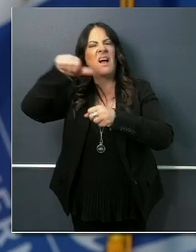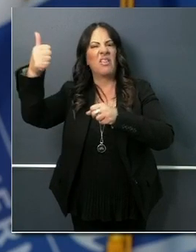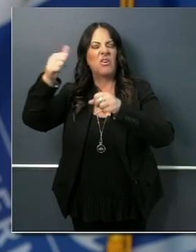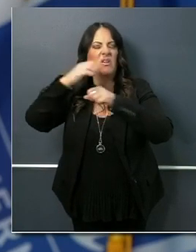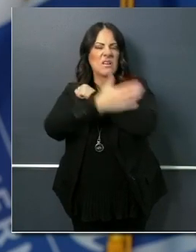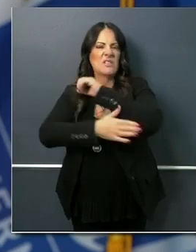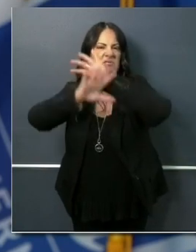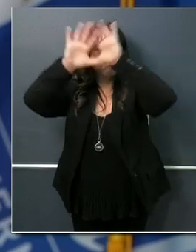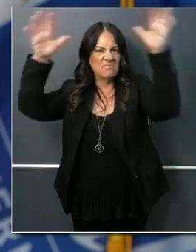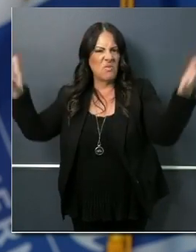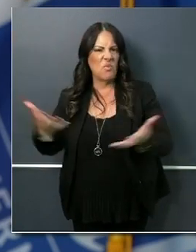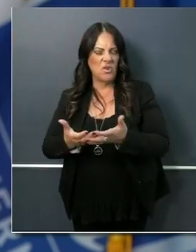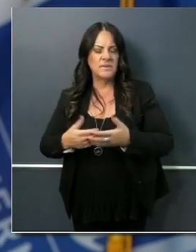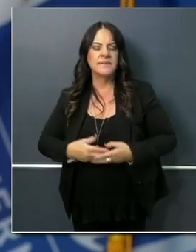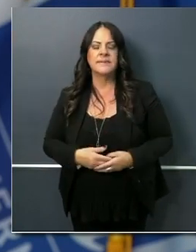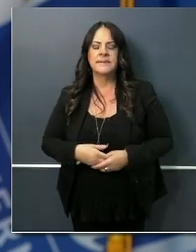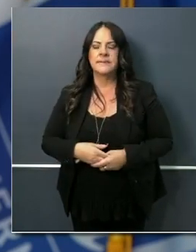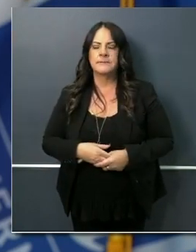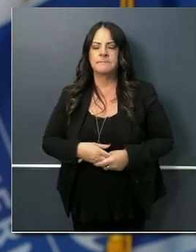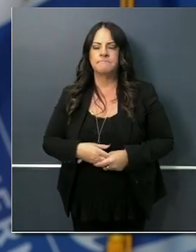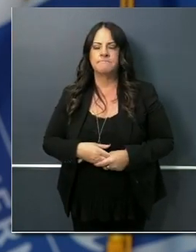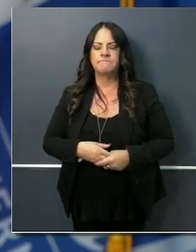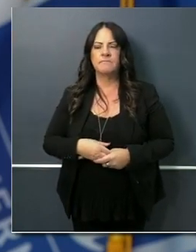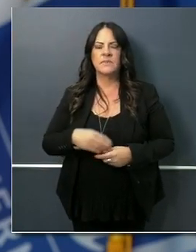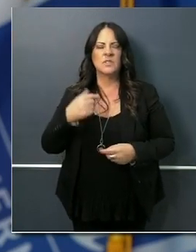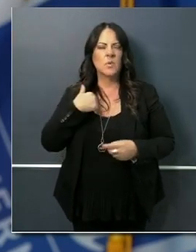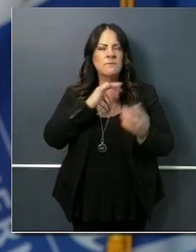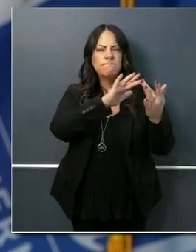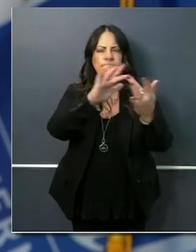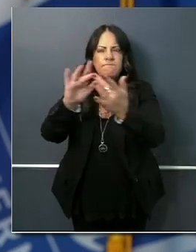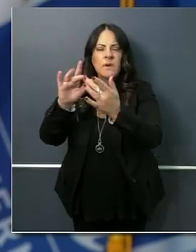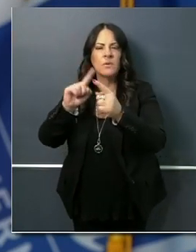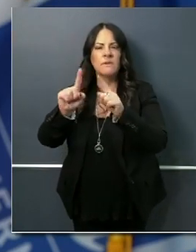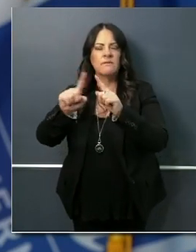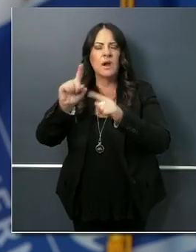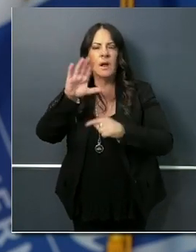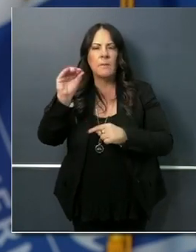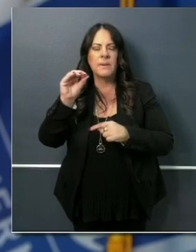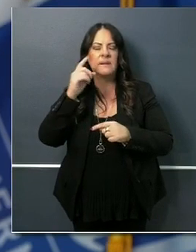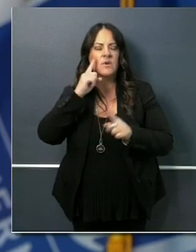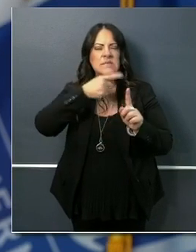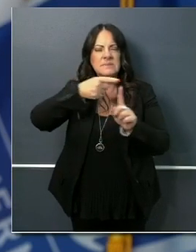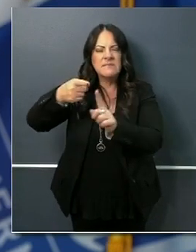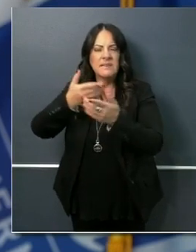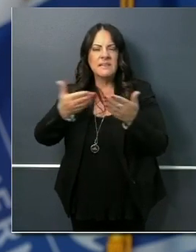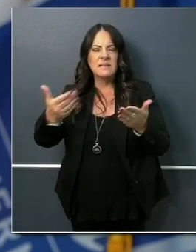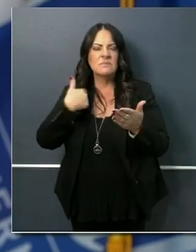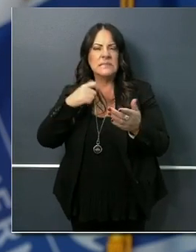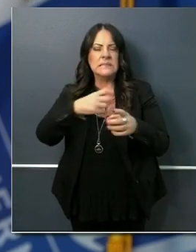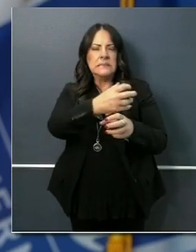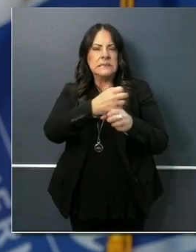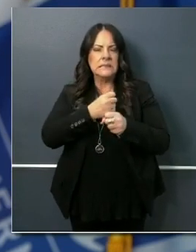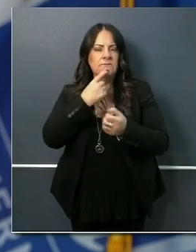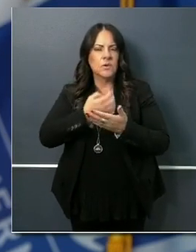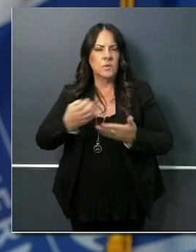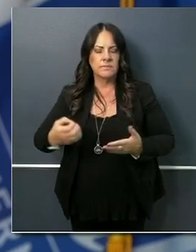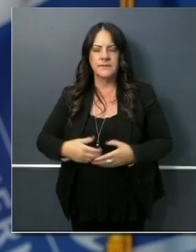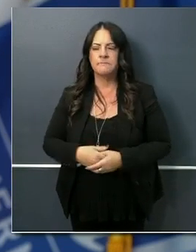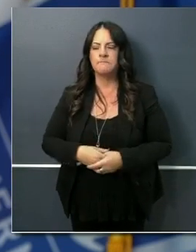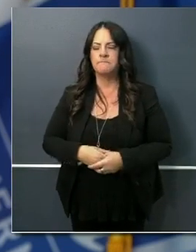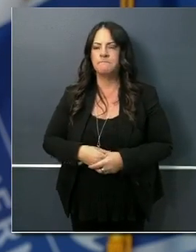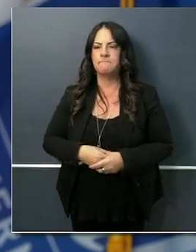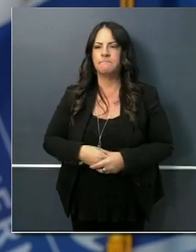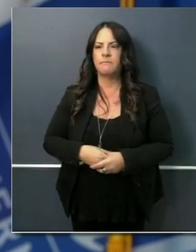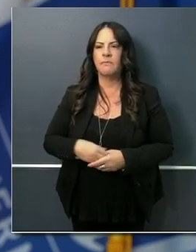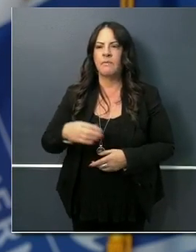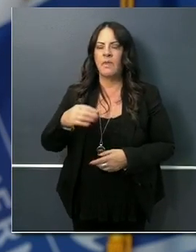ability in being able to provide the PPE that we were looking for. That company had extensive vetting that was done, not